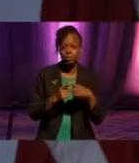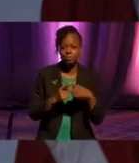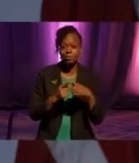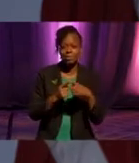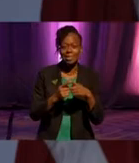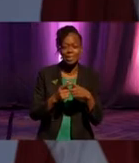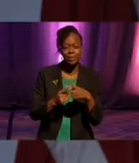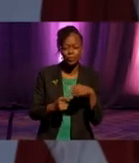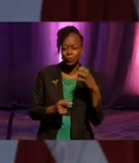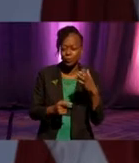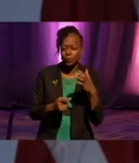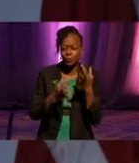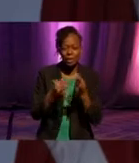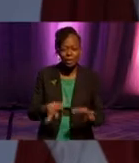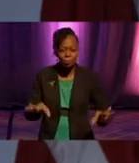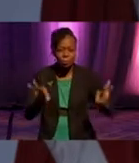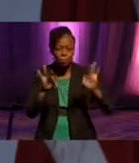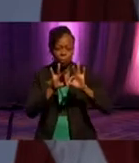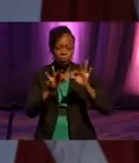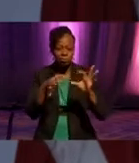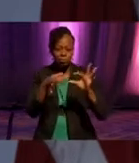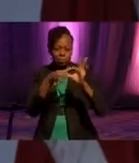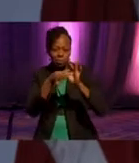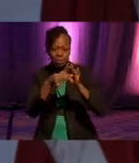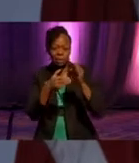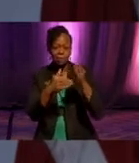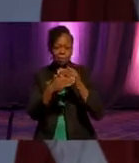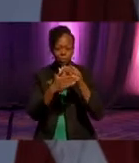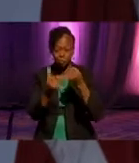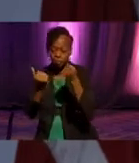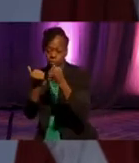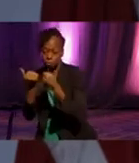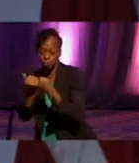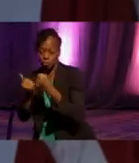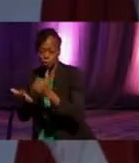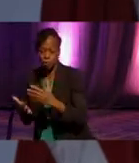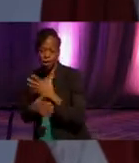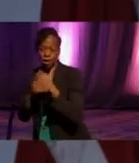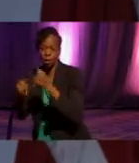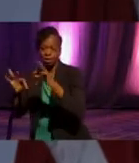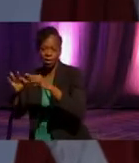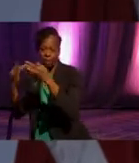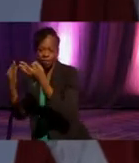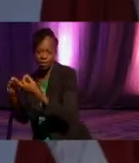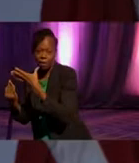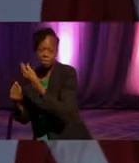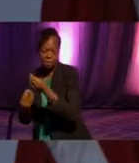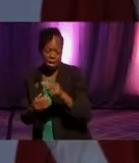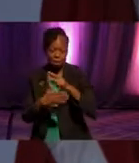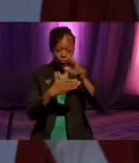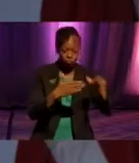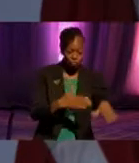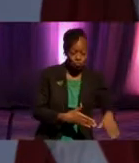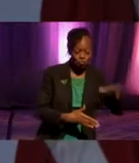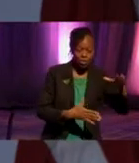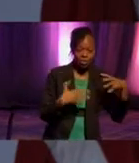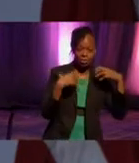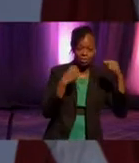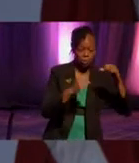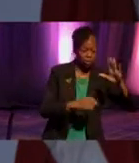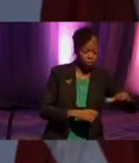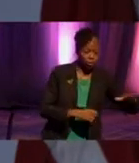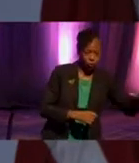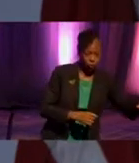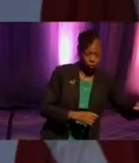critical connection between supporting healthy families and raising healthy children. I've spent,